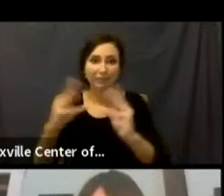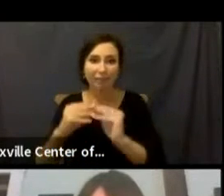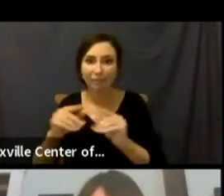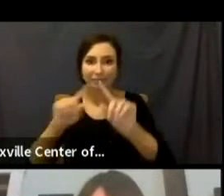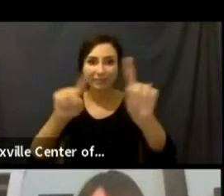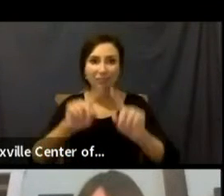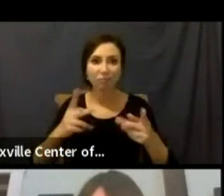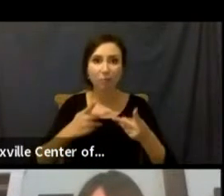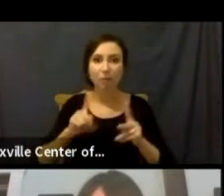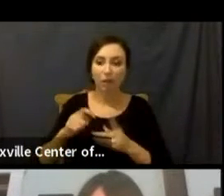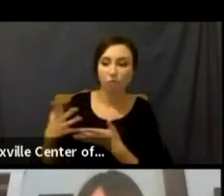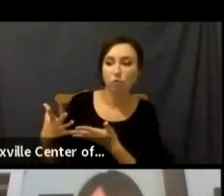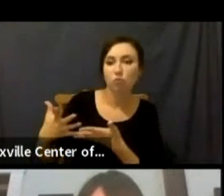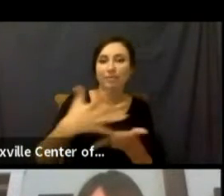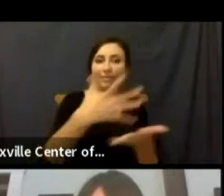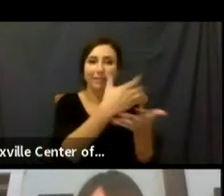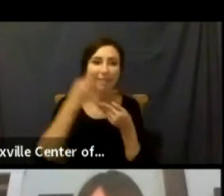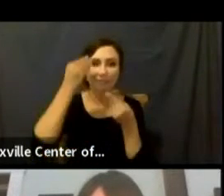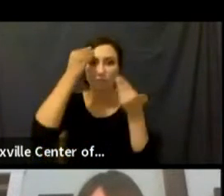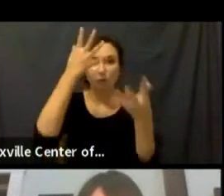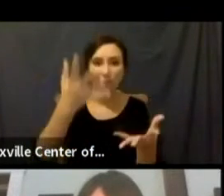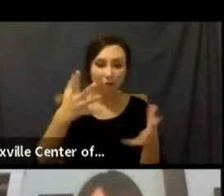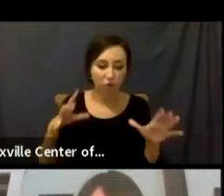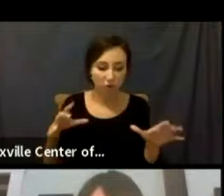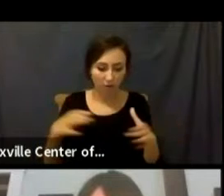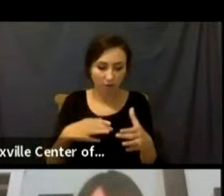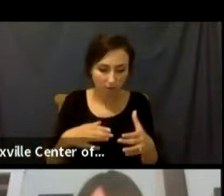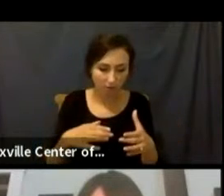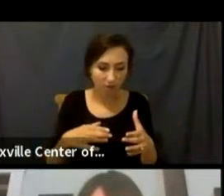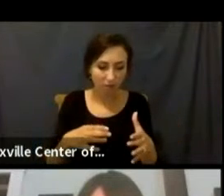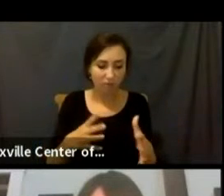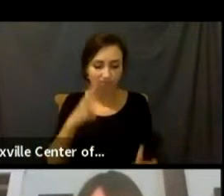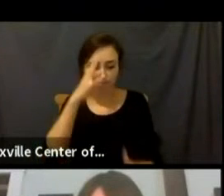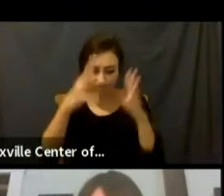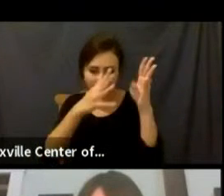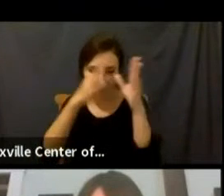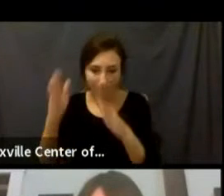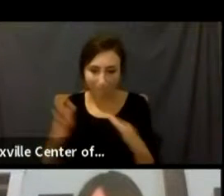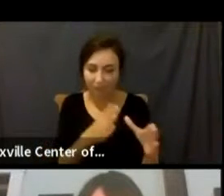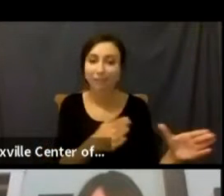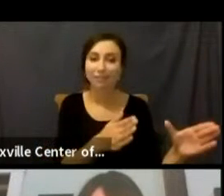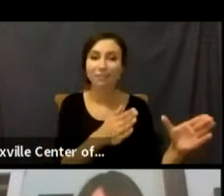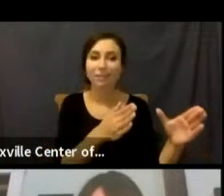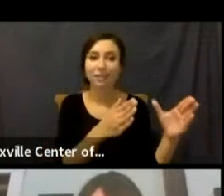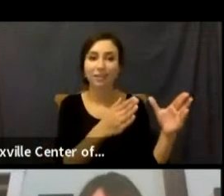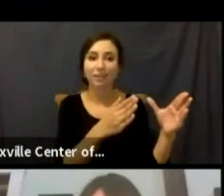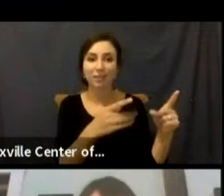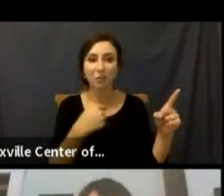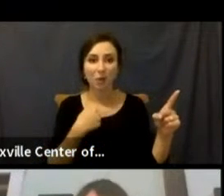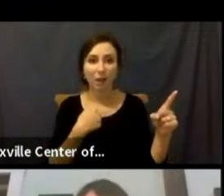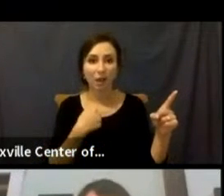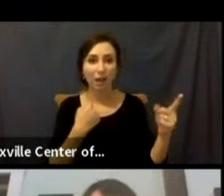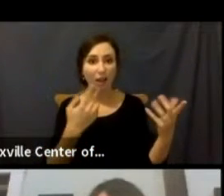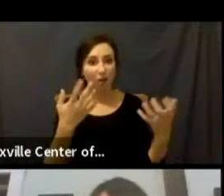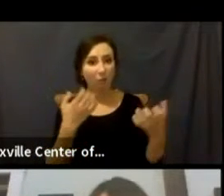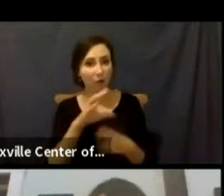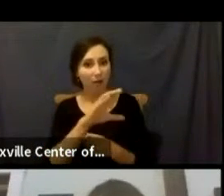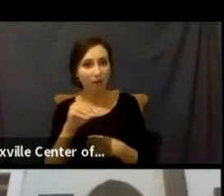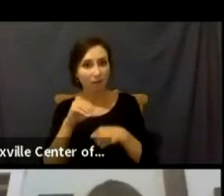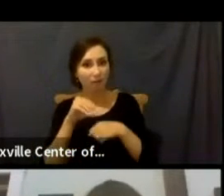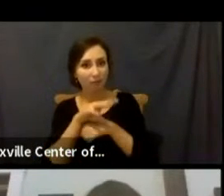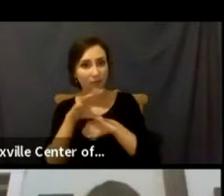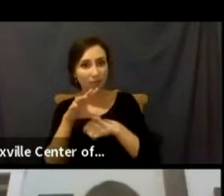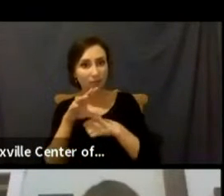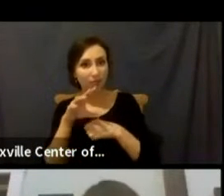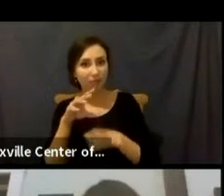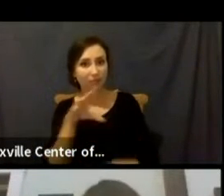all this information, put it together, and come up with a plan. So I would, again, I would like the county commission to just maybe